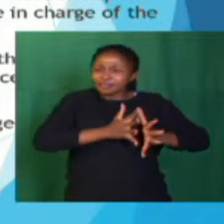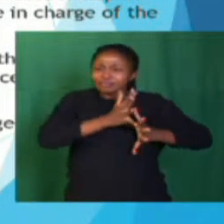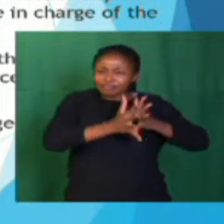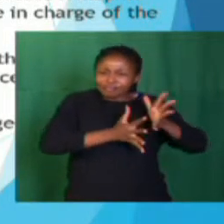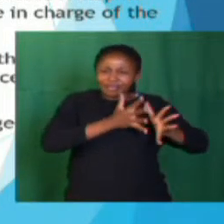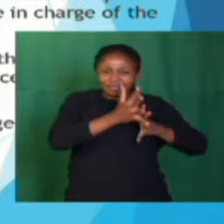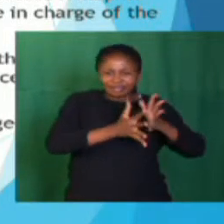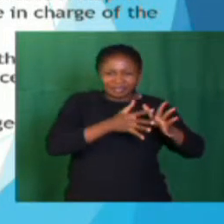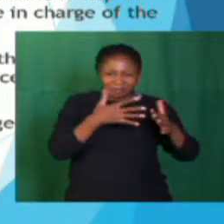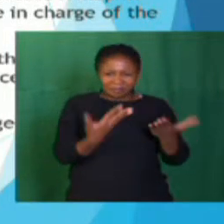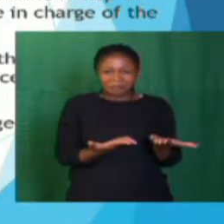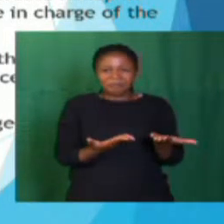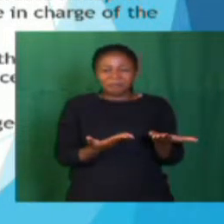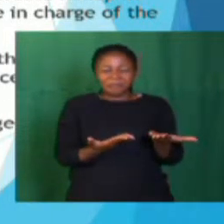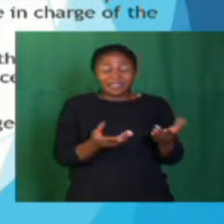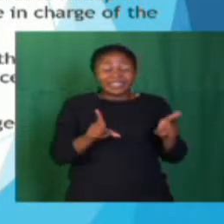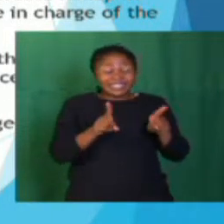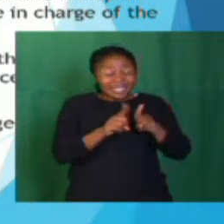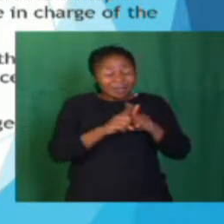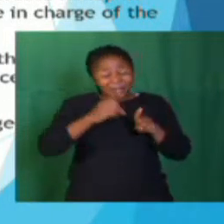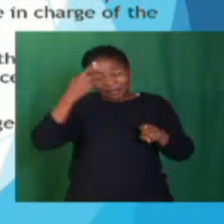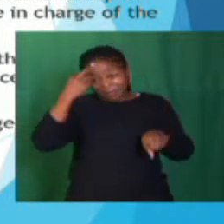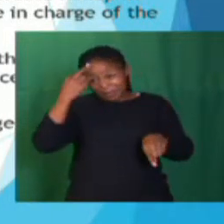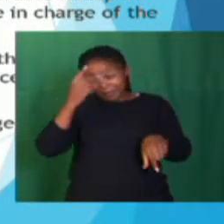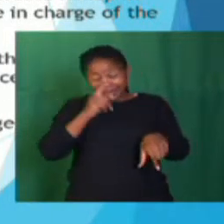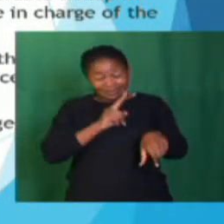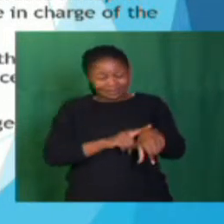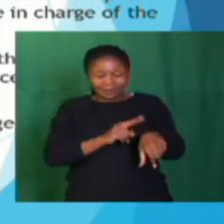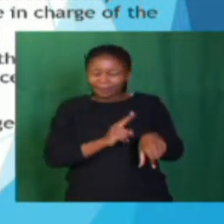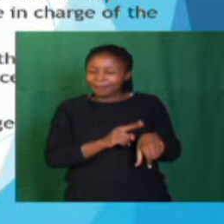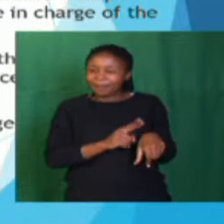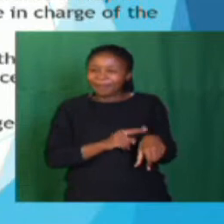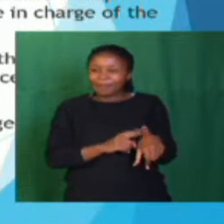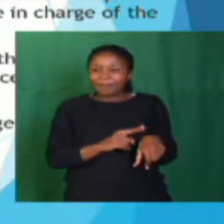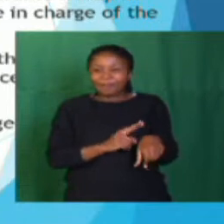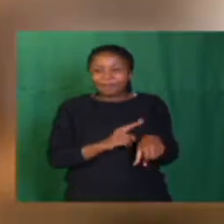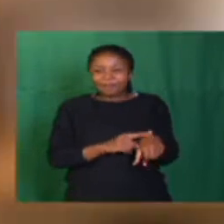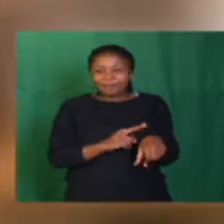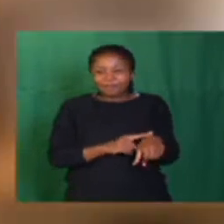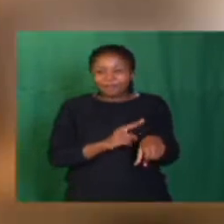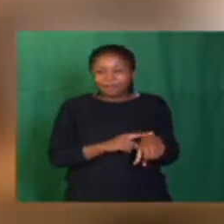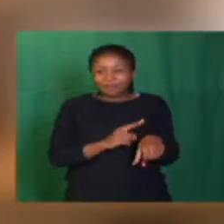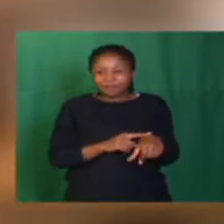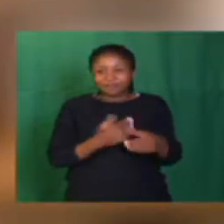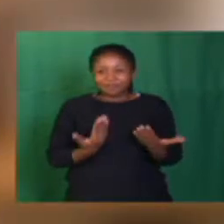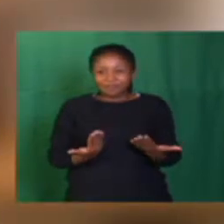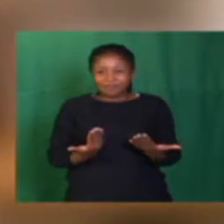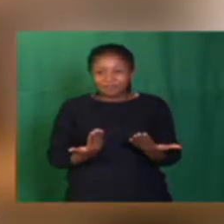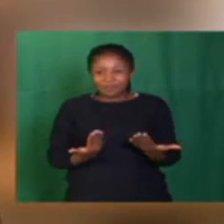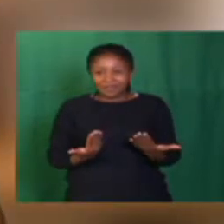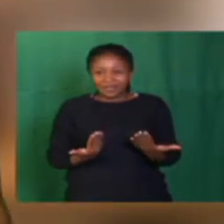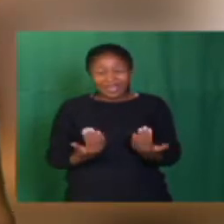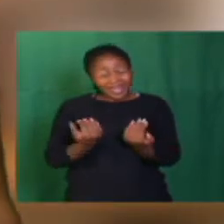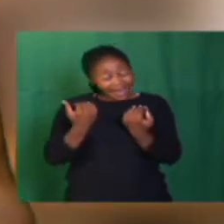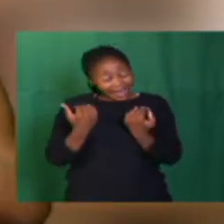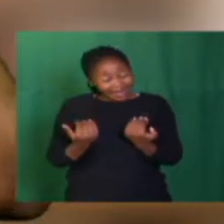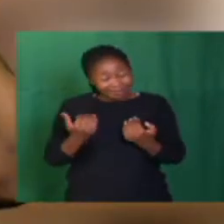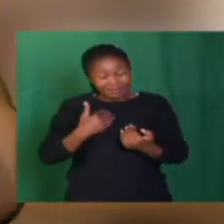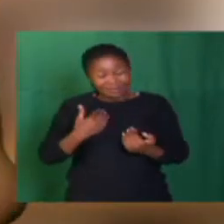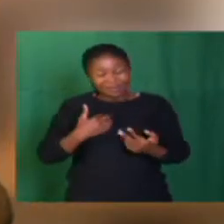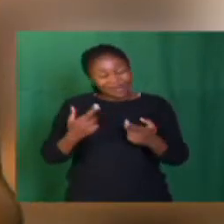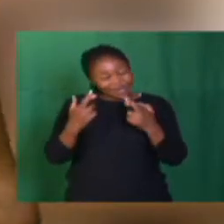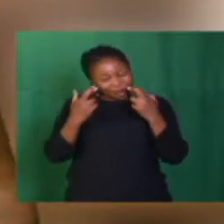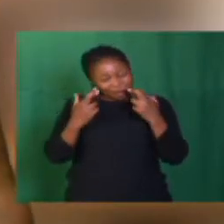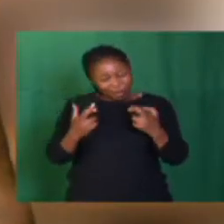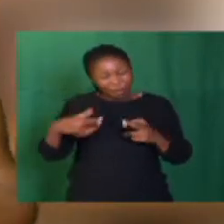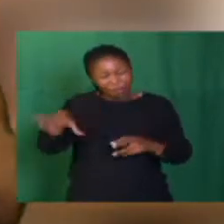wisely. You are given allocated time, use that time wisely. So my dear Lena, I hope you were able to understand that this